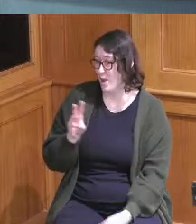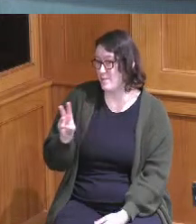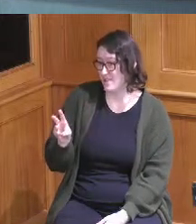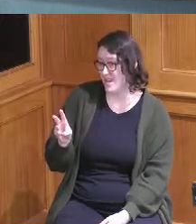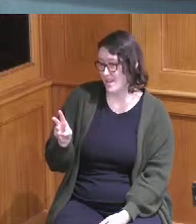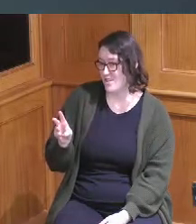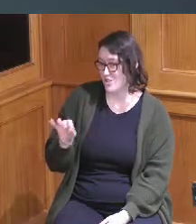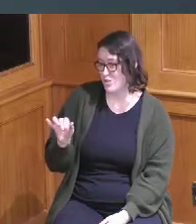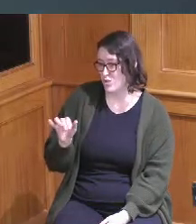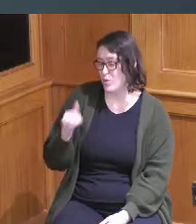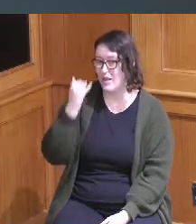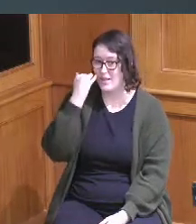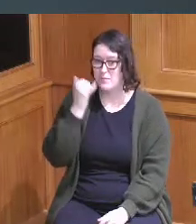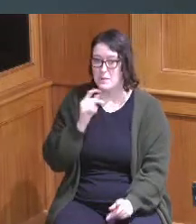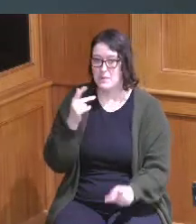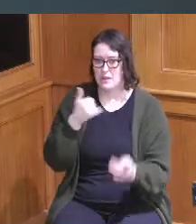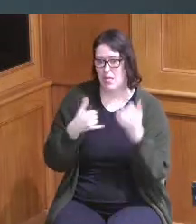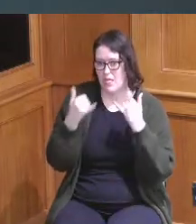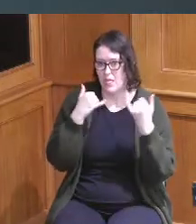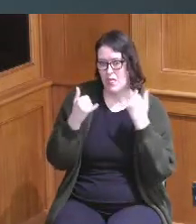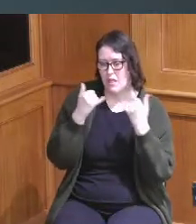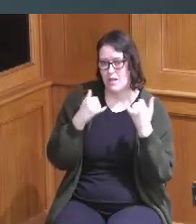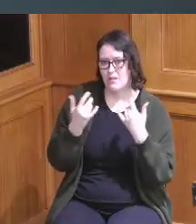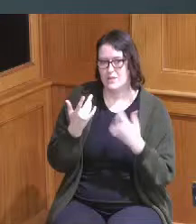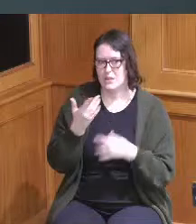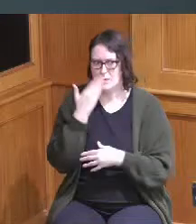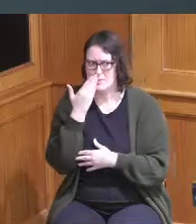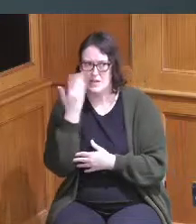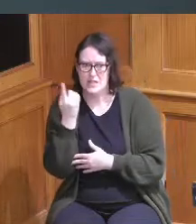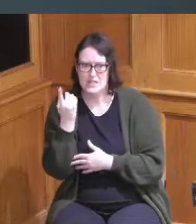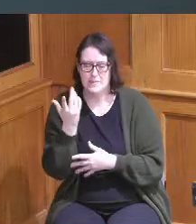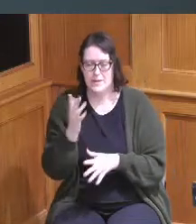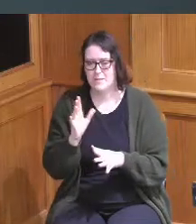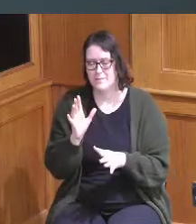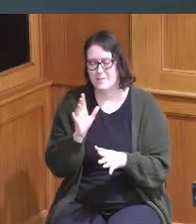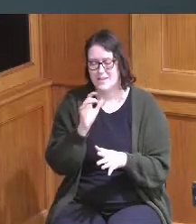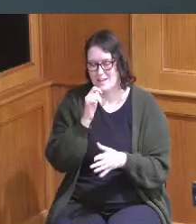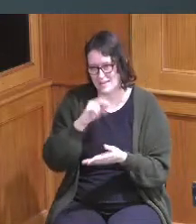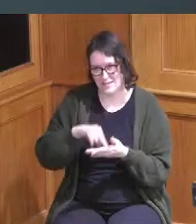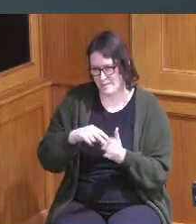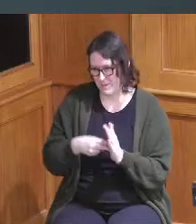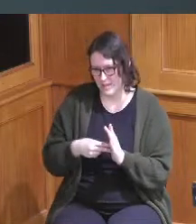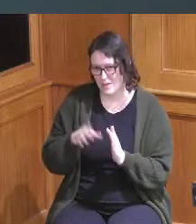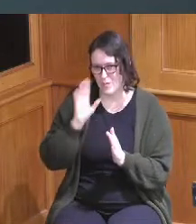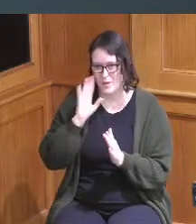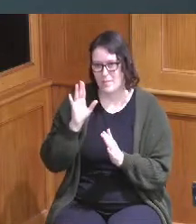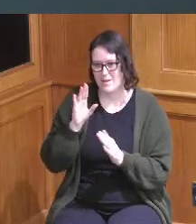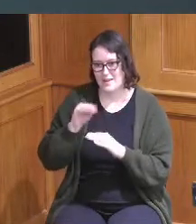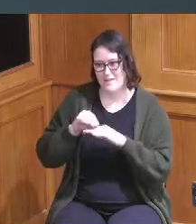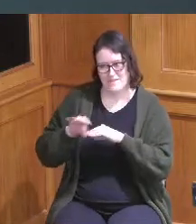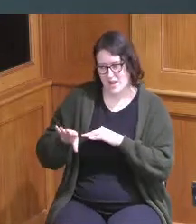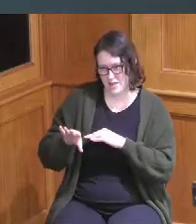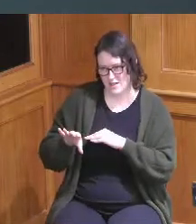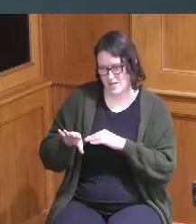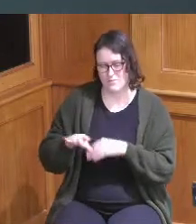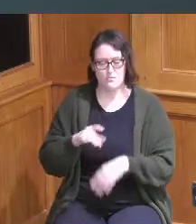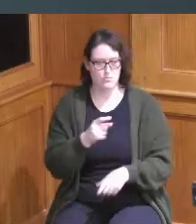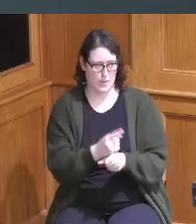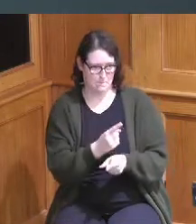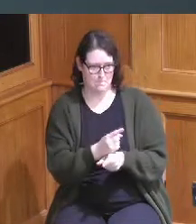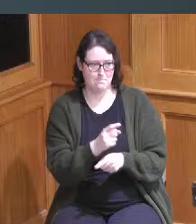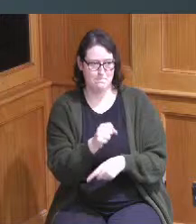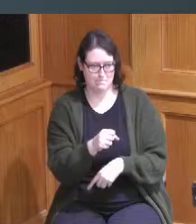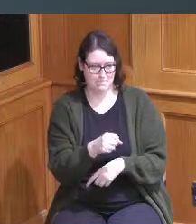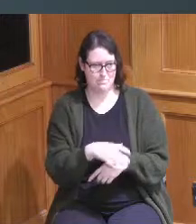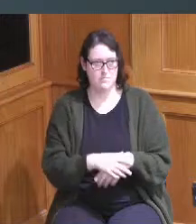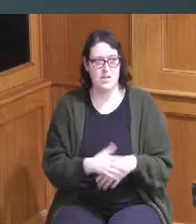so when we get calls, there is a smell out there, but it doesn't mean that they're going to be affected. Yeah. So